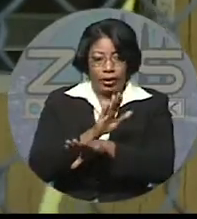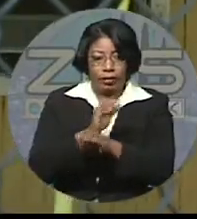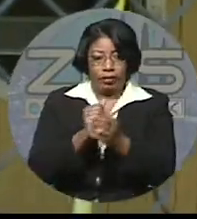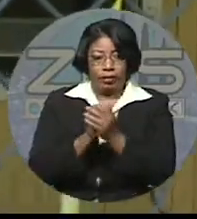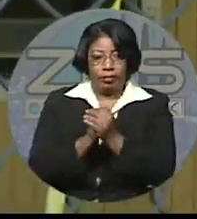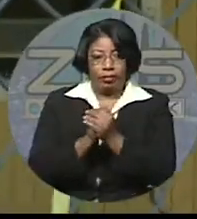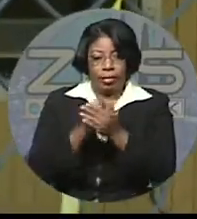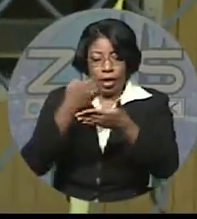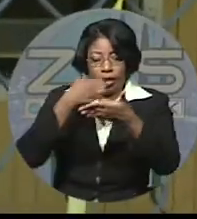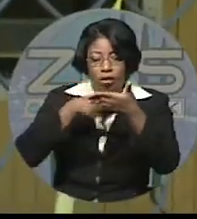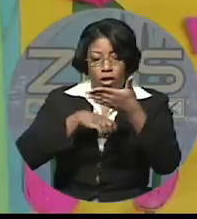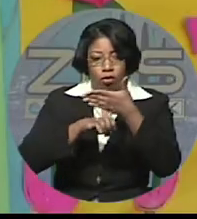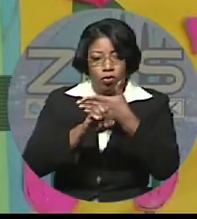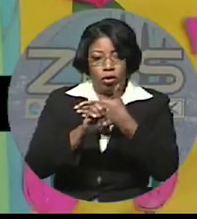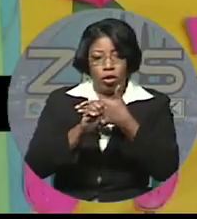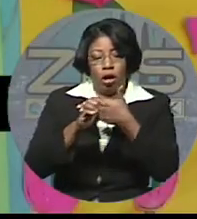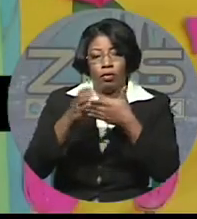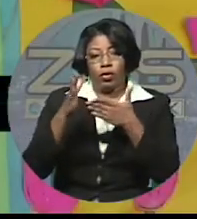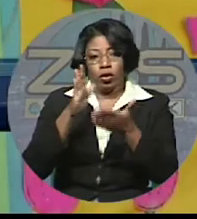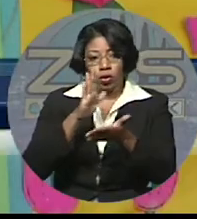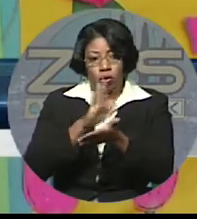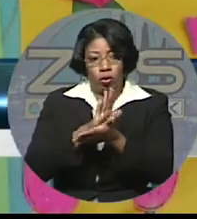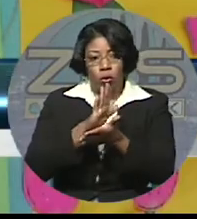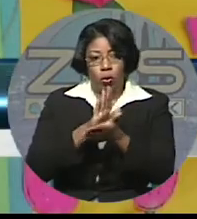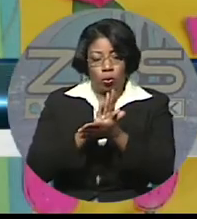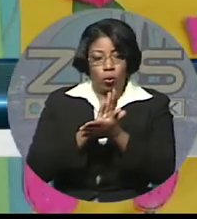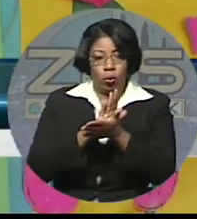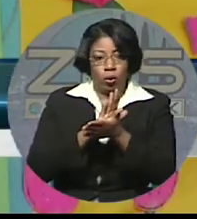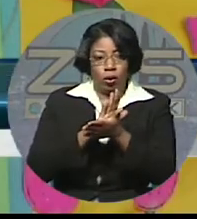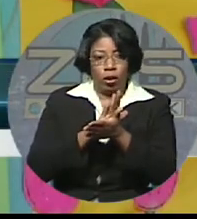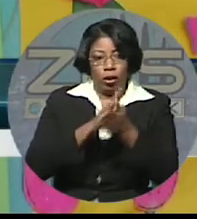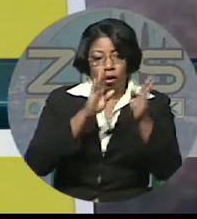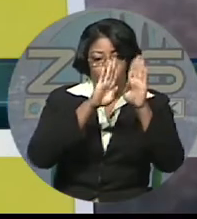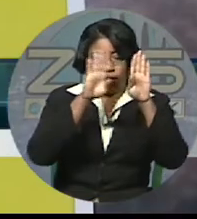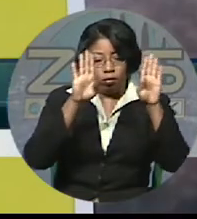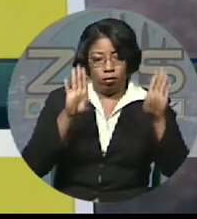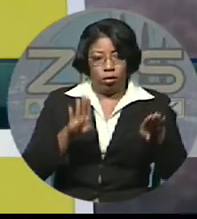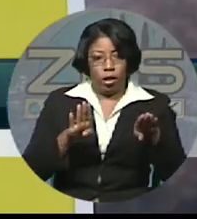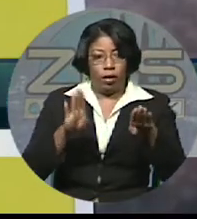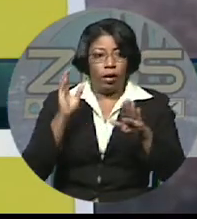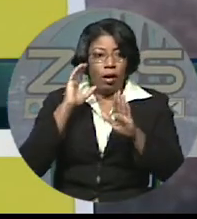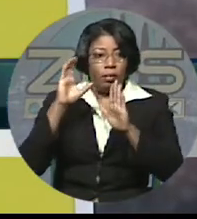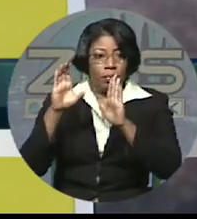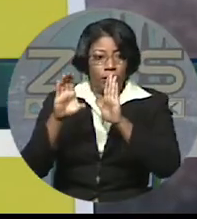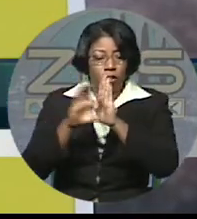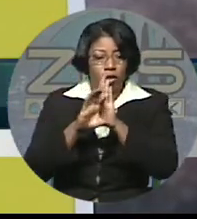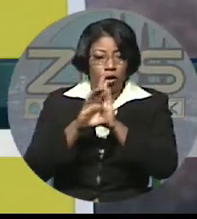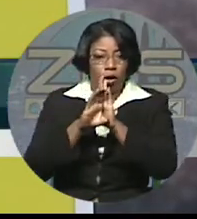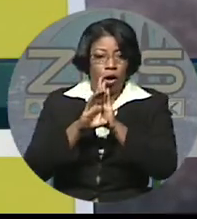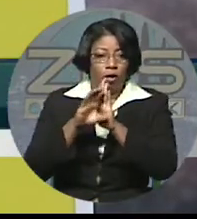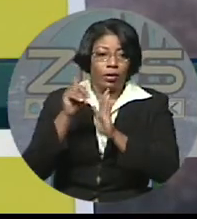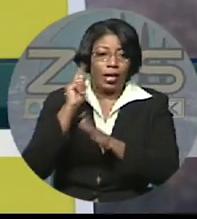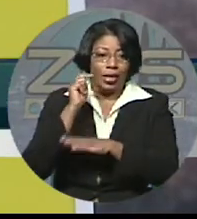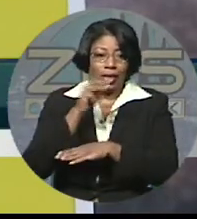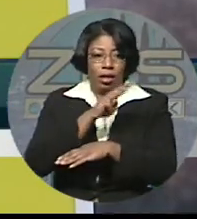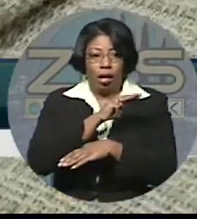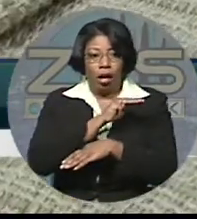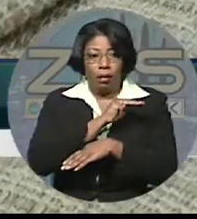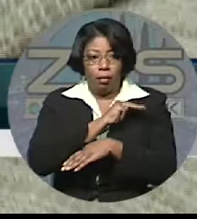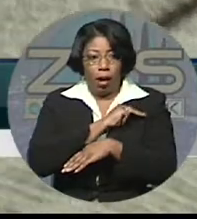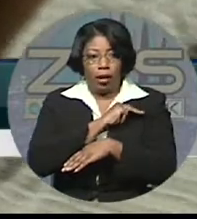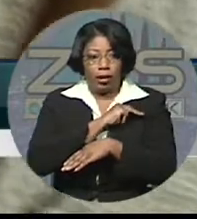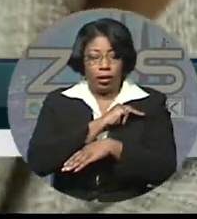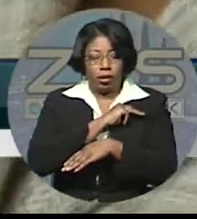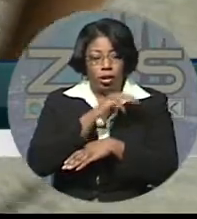the entrance at the school's gate. The main campus, billboards flanked with pictures of the 6-year-old Talia Martin, clearly displayed. She